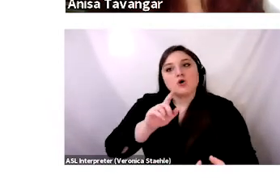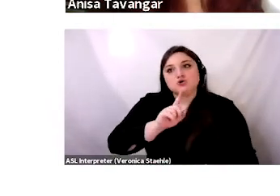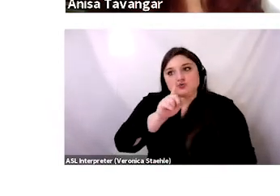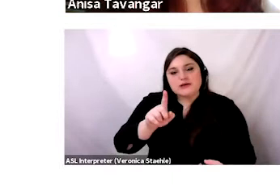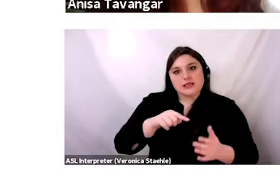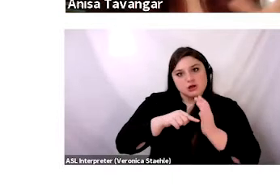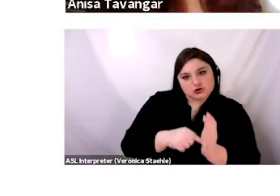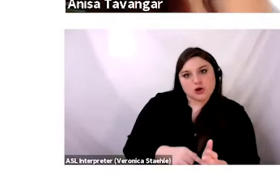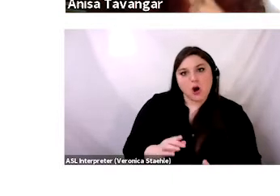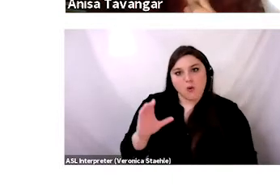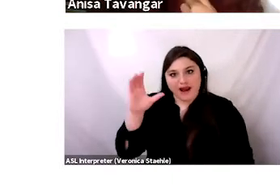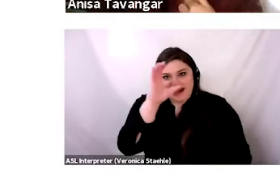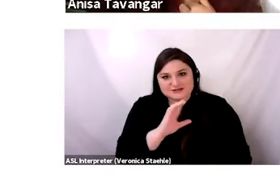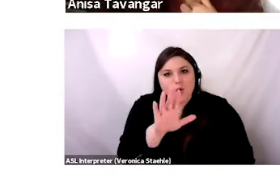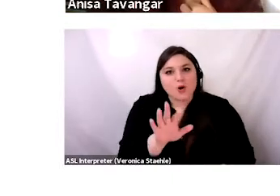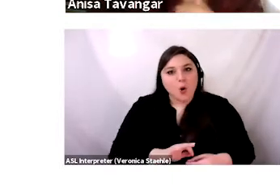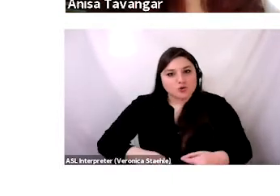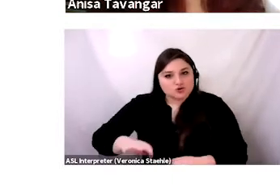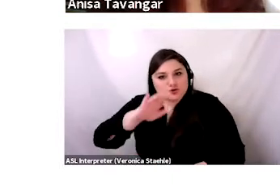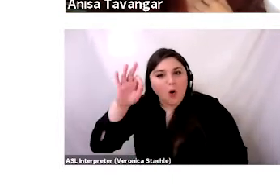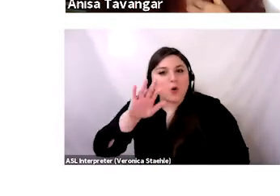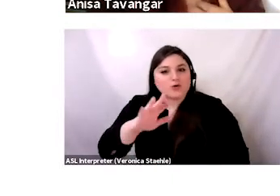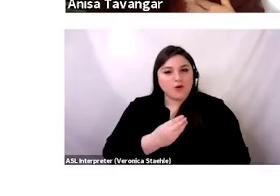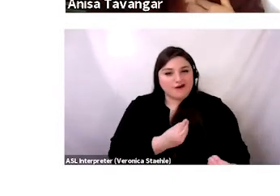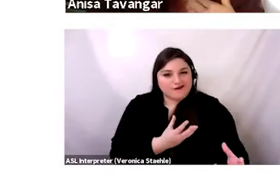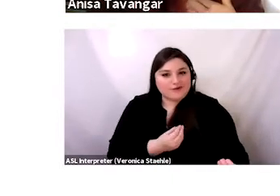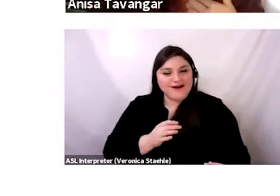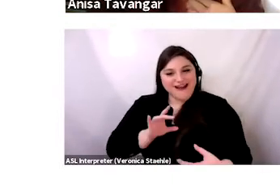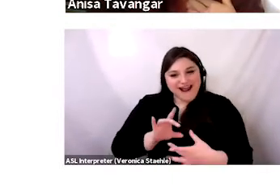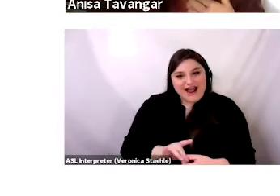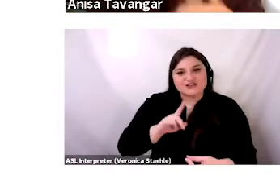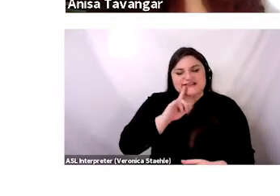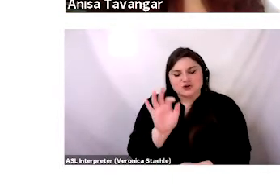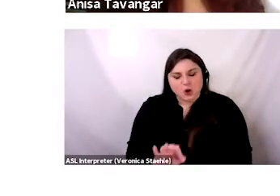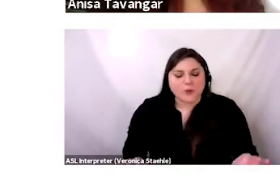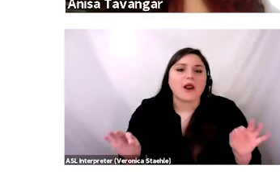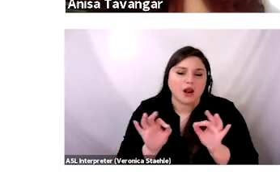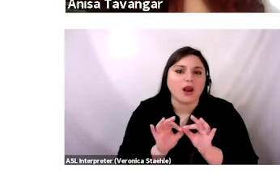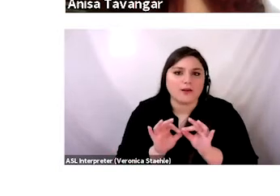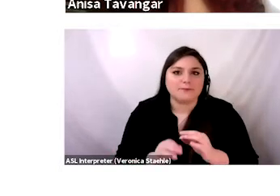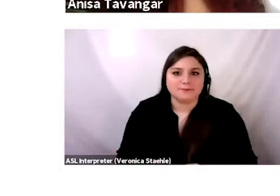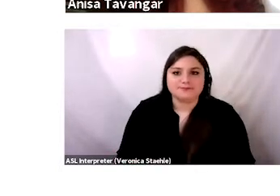approach that sees it from the level of the soul and gives it that weight of importance.